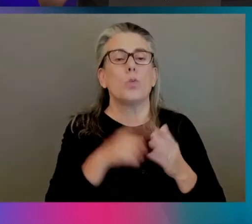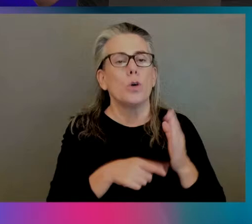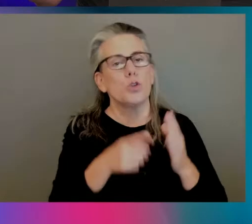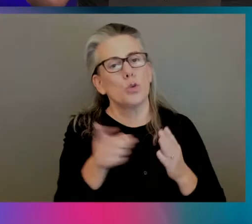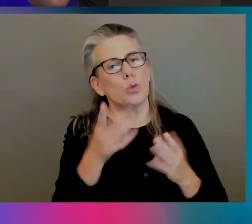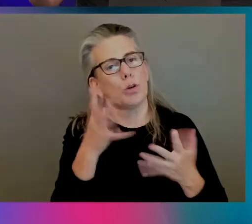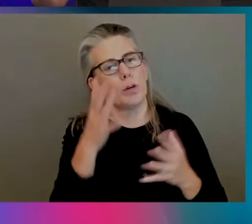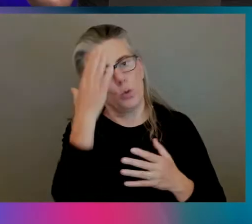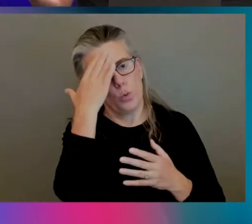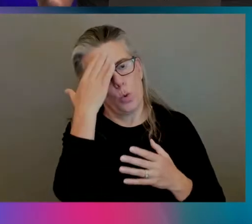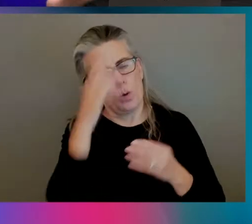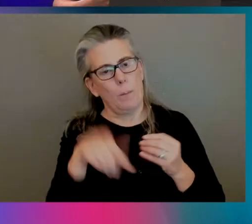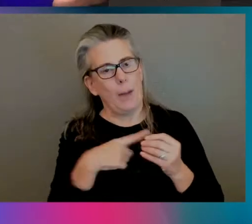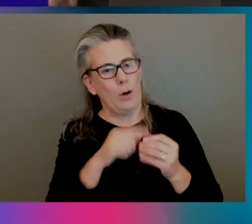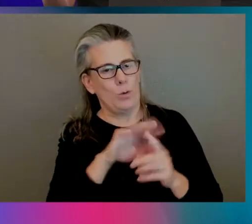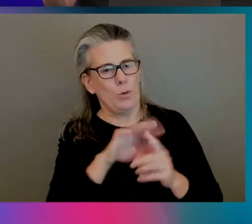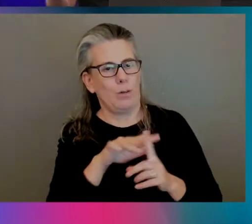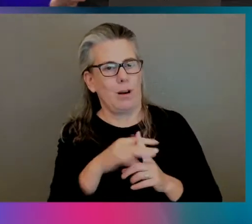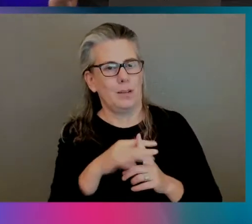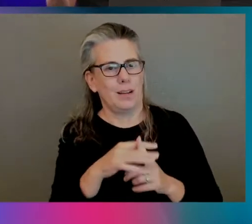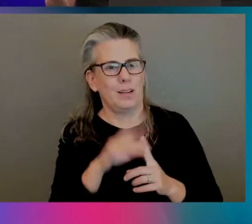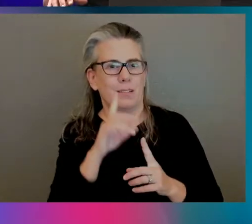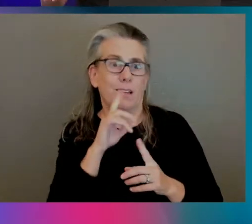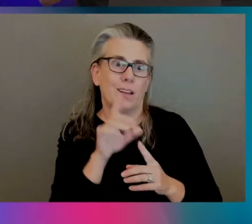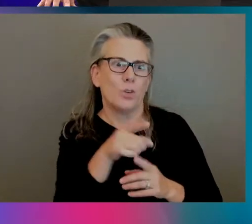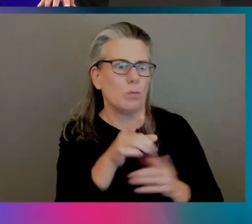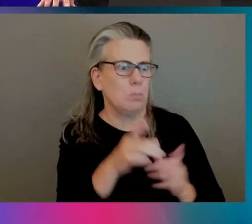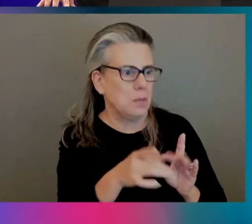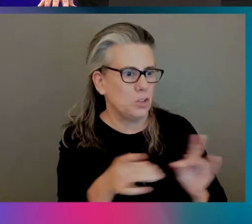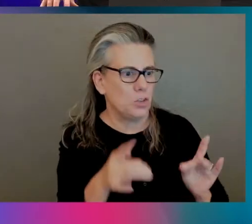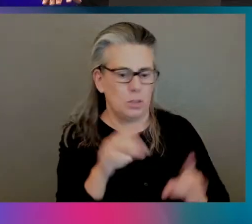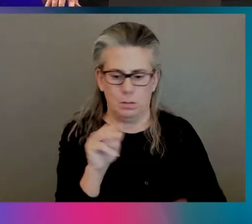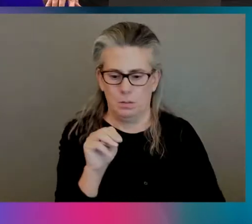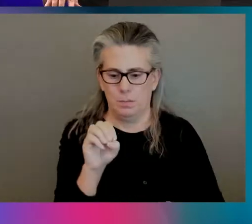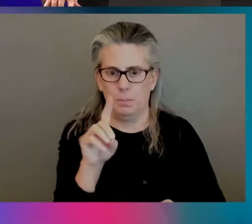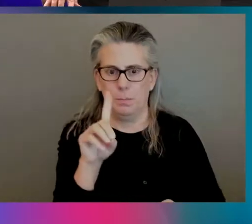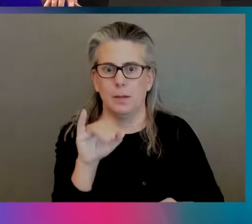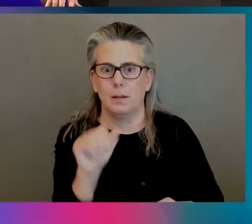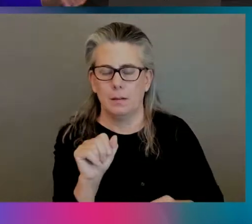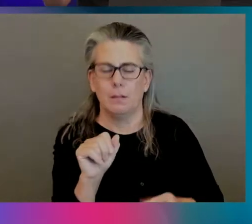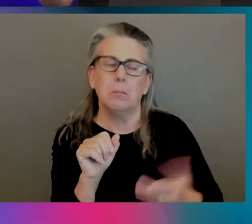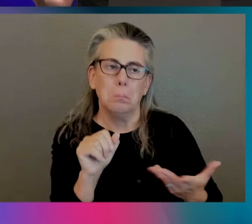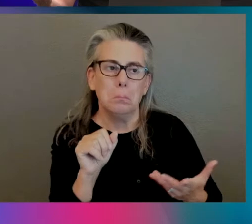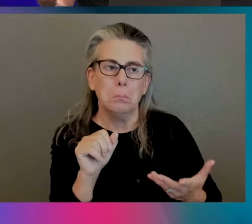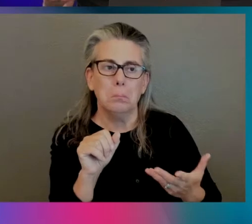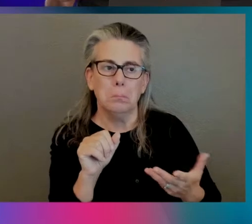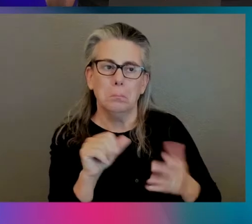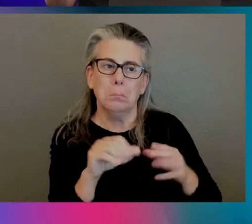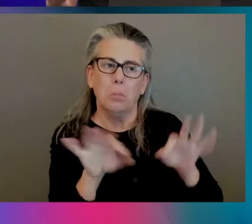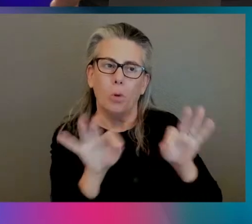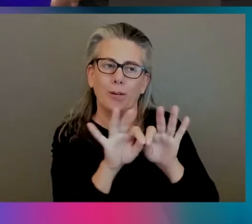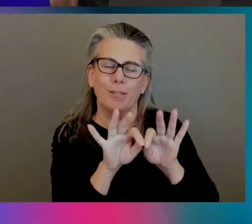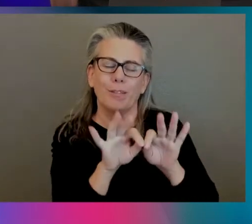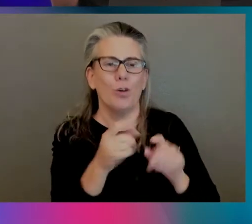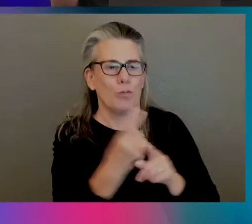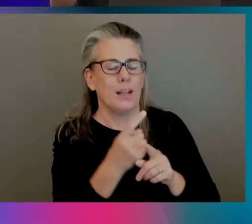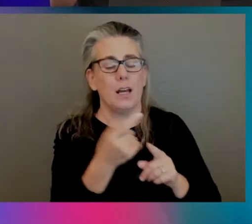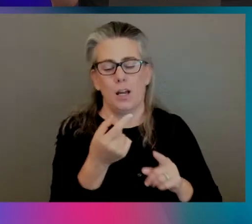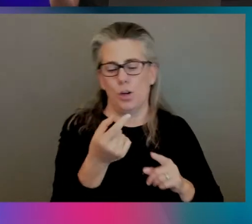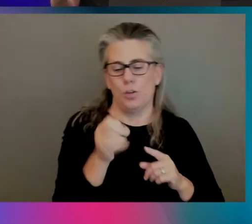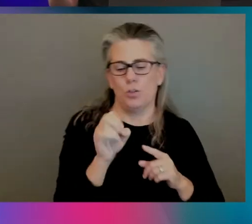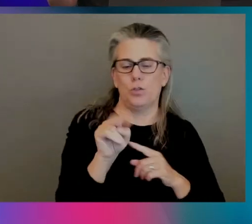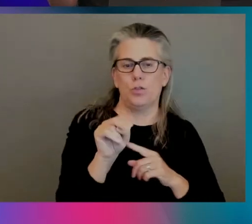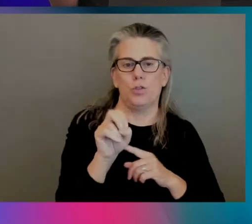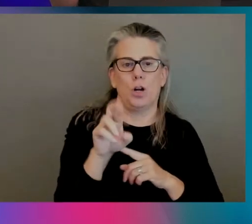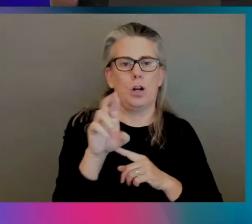So speaking in media, which is obviously a key component, is genre of the movie, director,